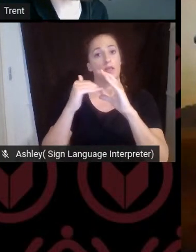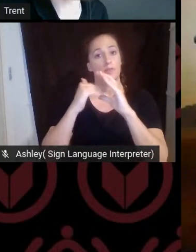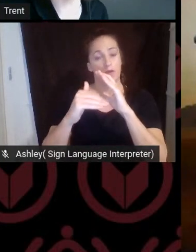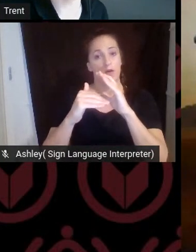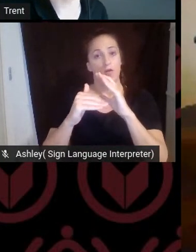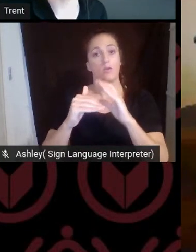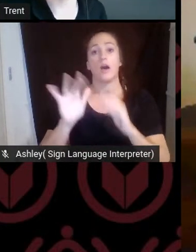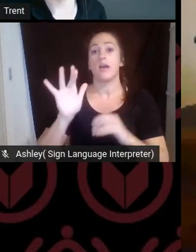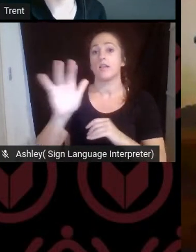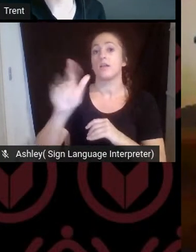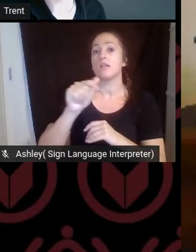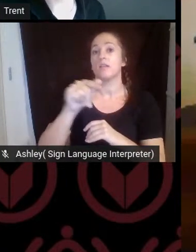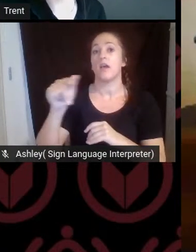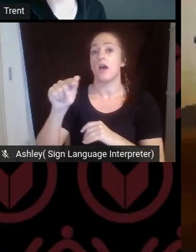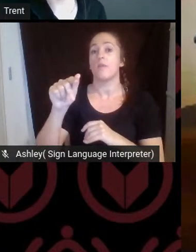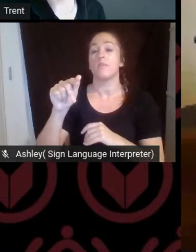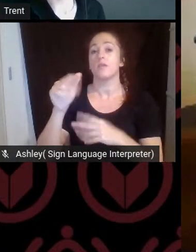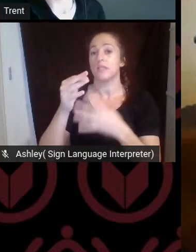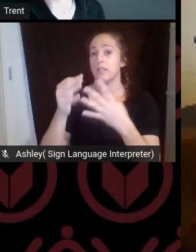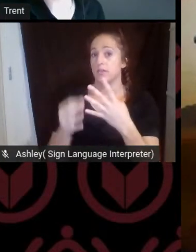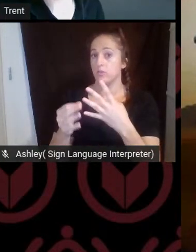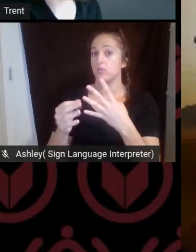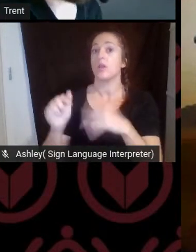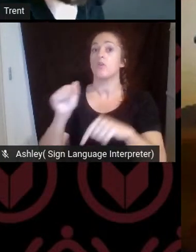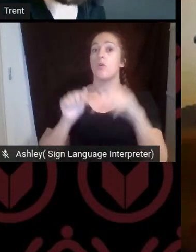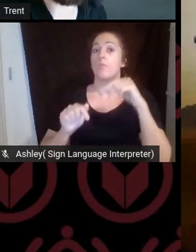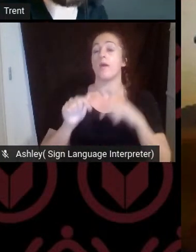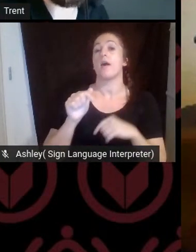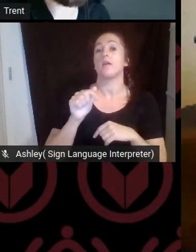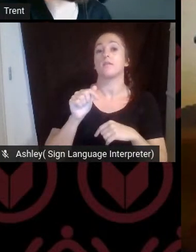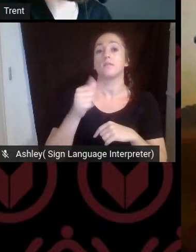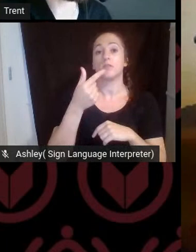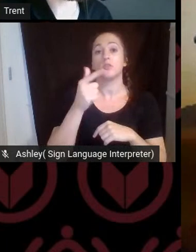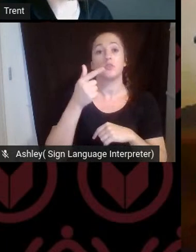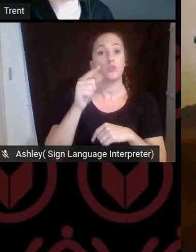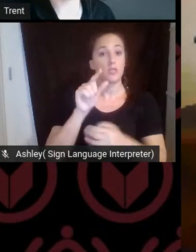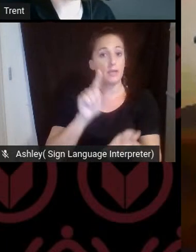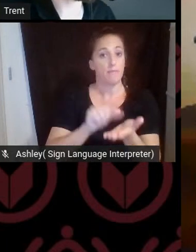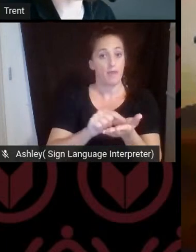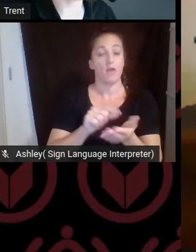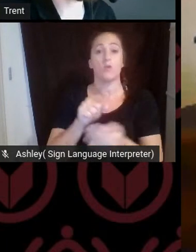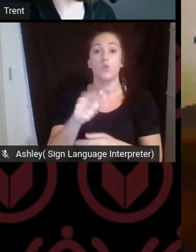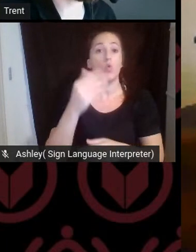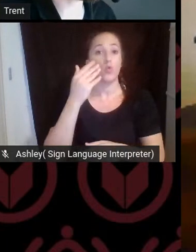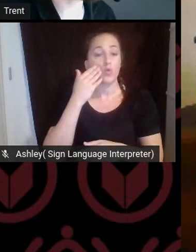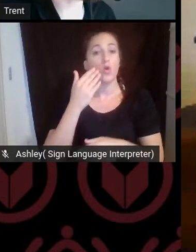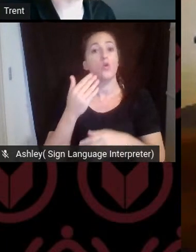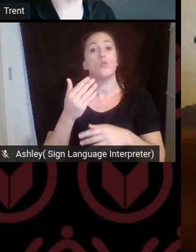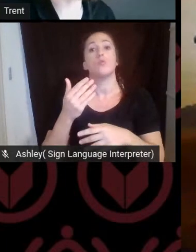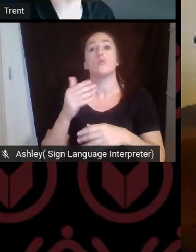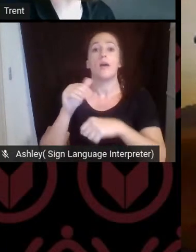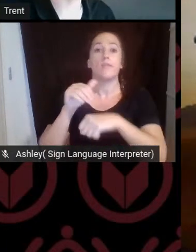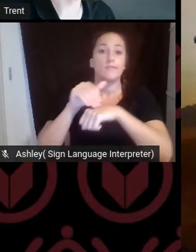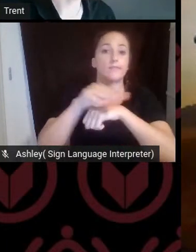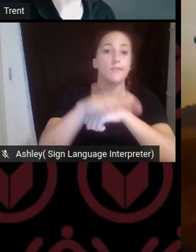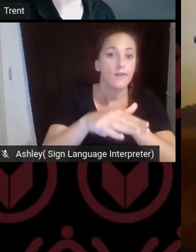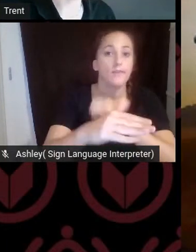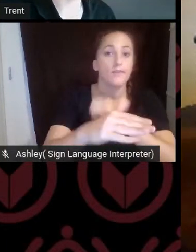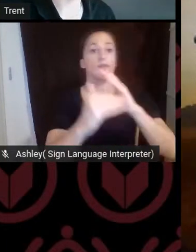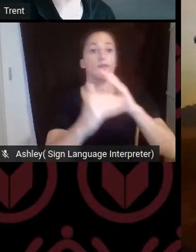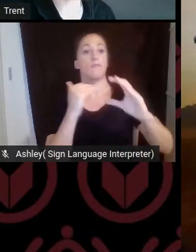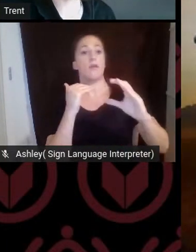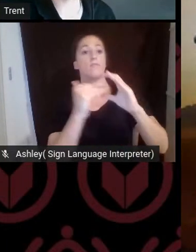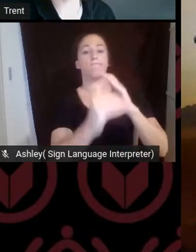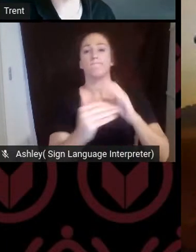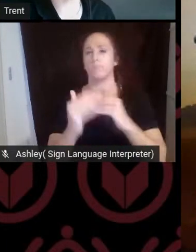selector and then went back to Gmail. So like Rebecca said, we know how to send emails. We know how to receive emails. That's the easy part, right?